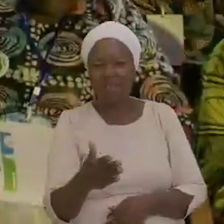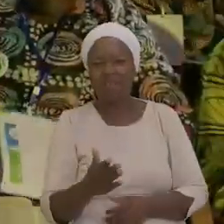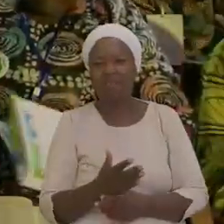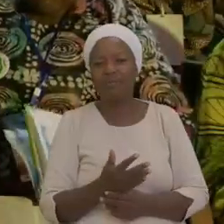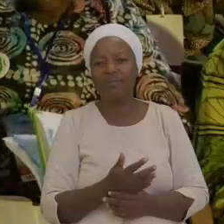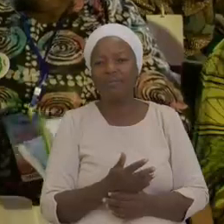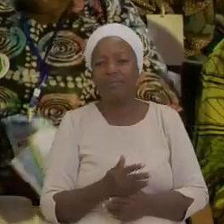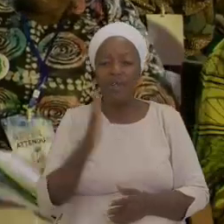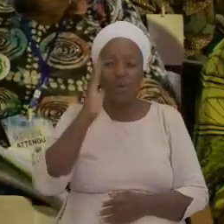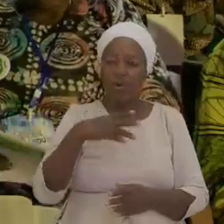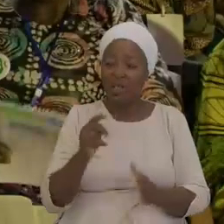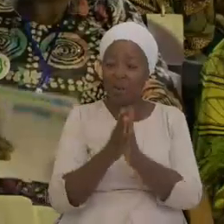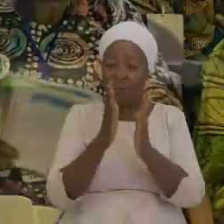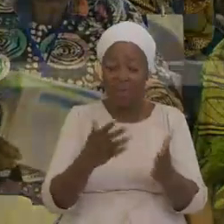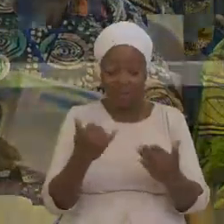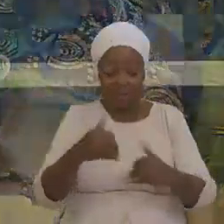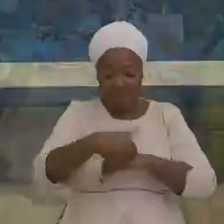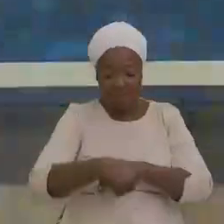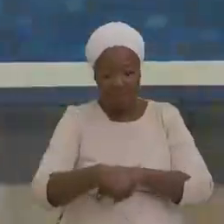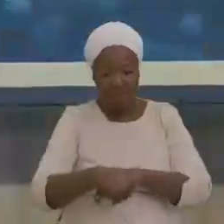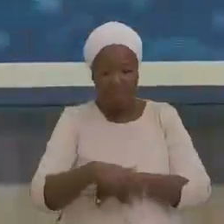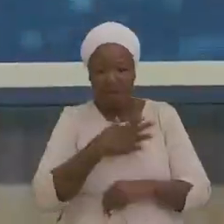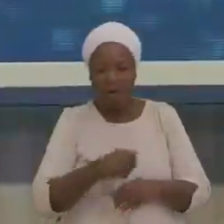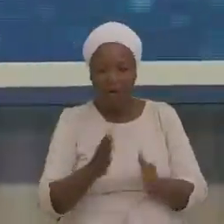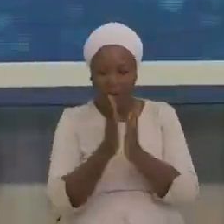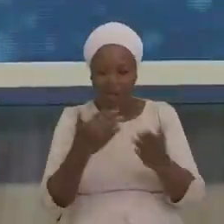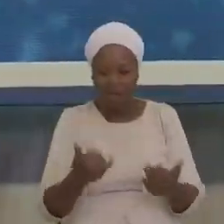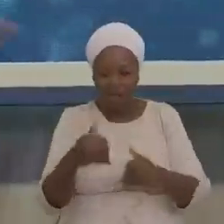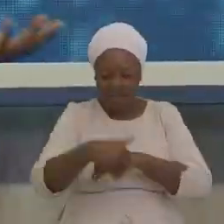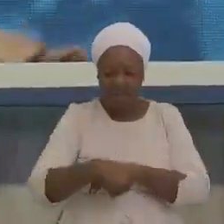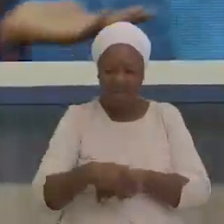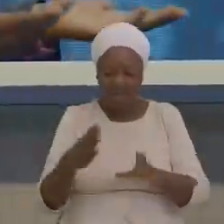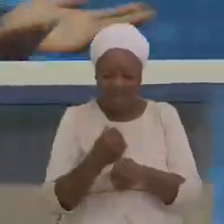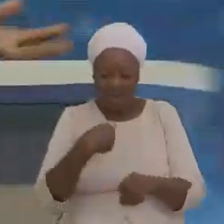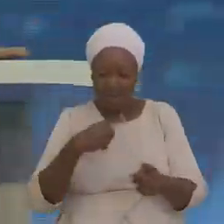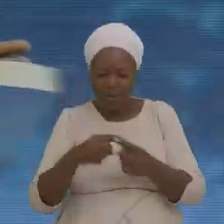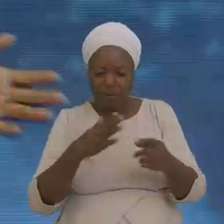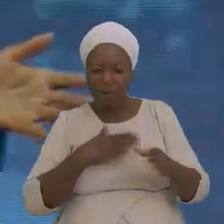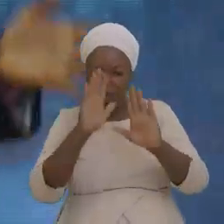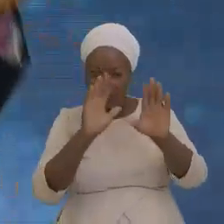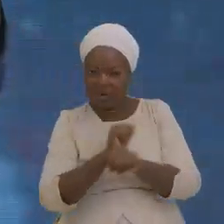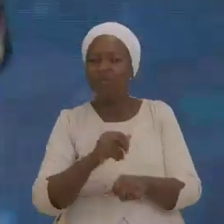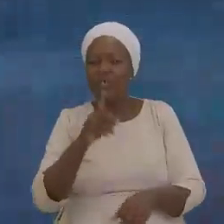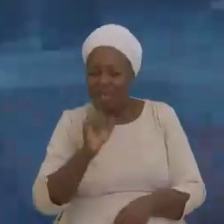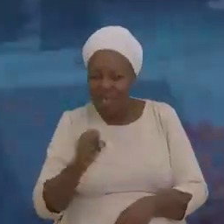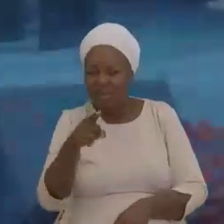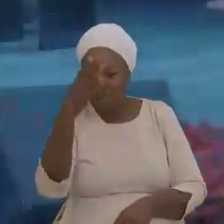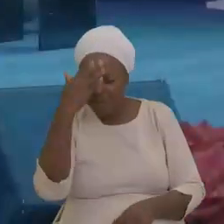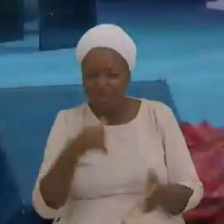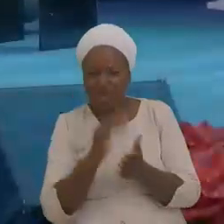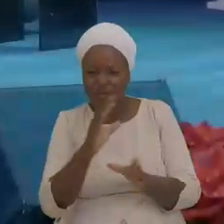Will the prayer tonight, the ministration tonight, take me to my miracle? Of course, you know it will take you